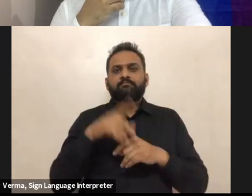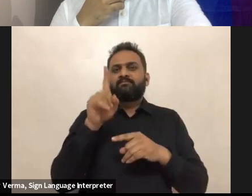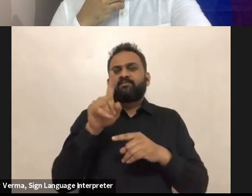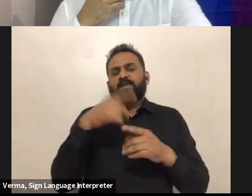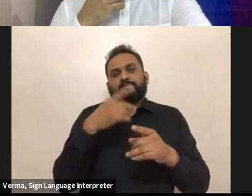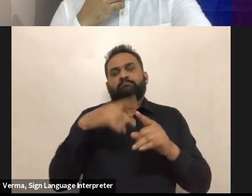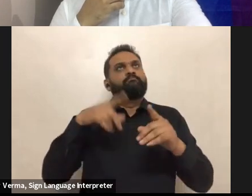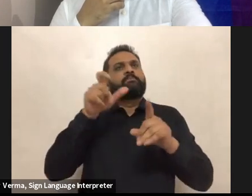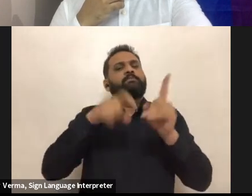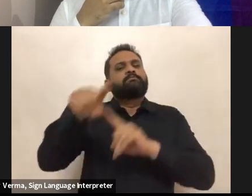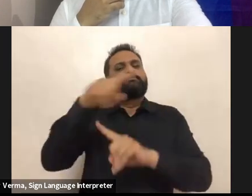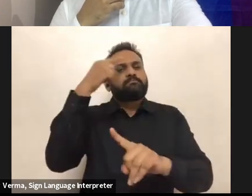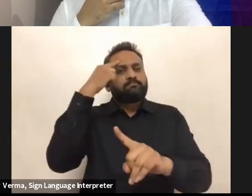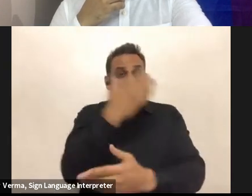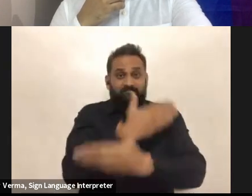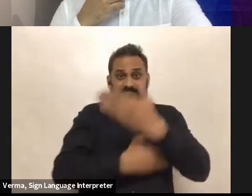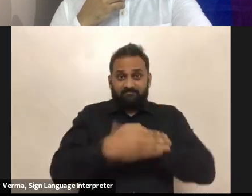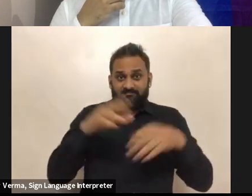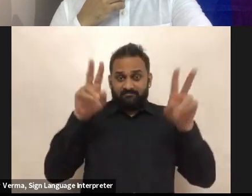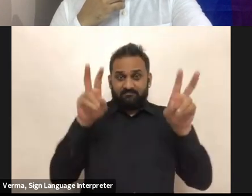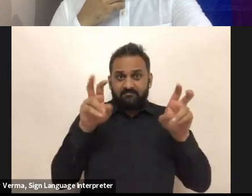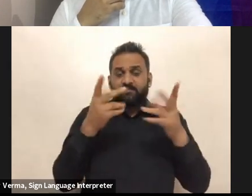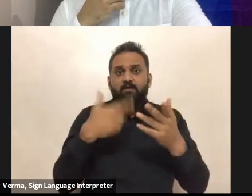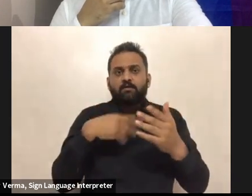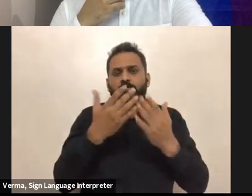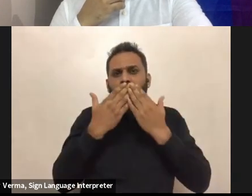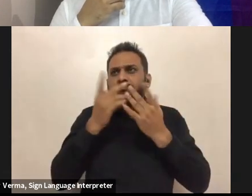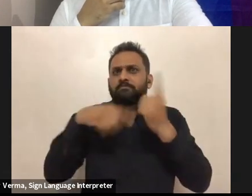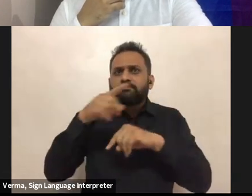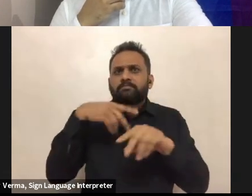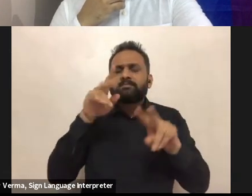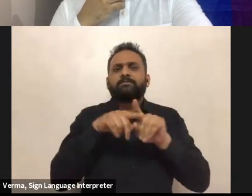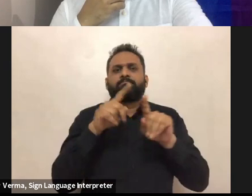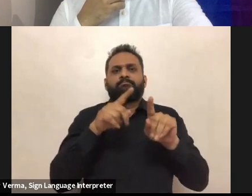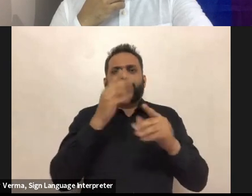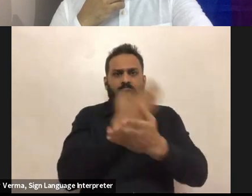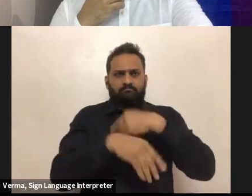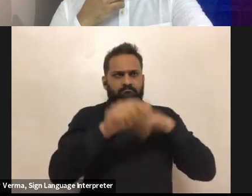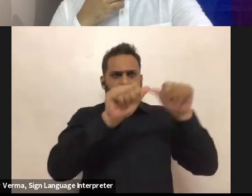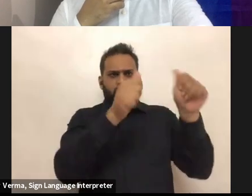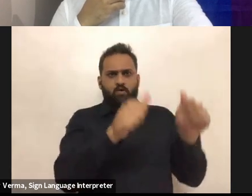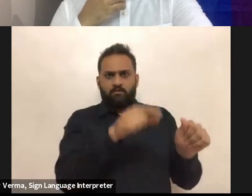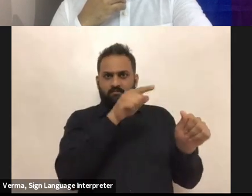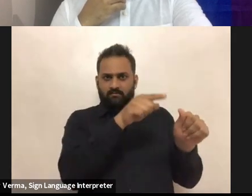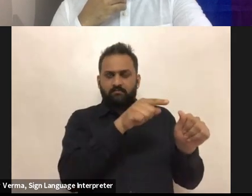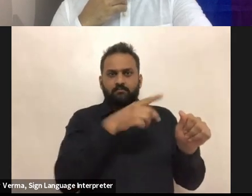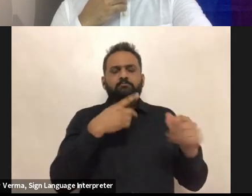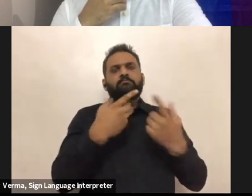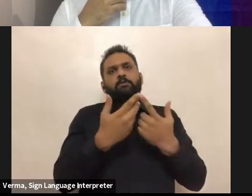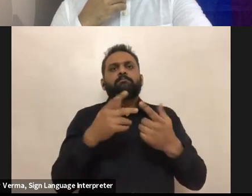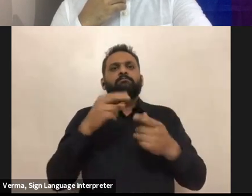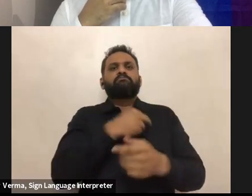disability spaces and disability studies is the models of disability, and like medical model of